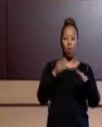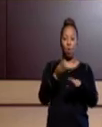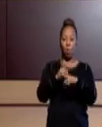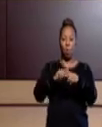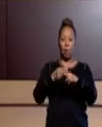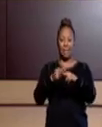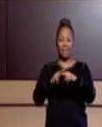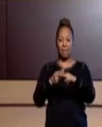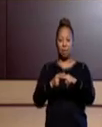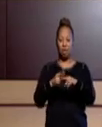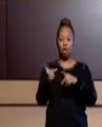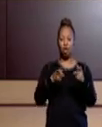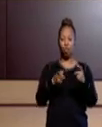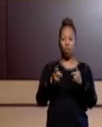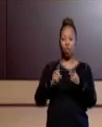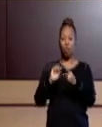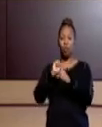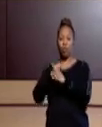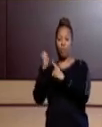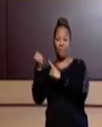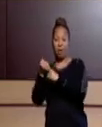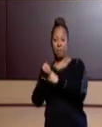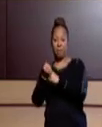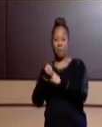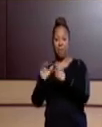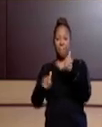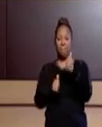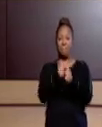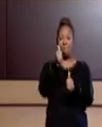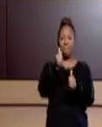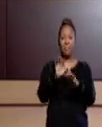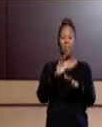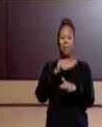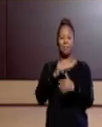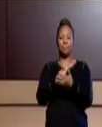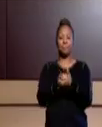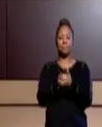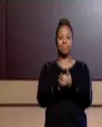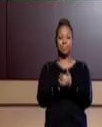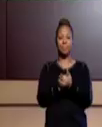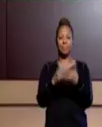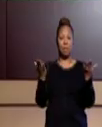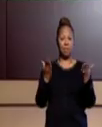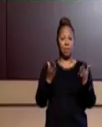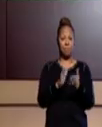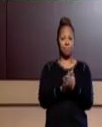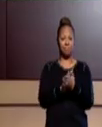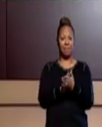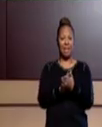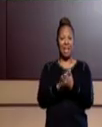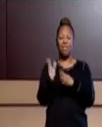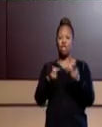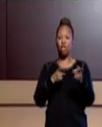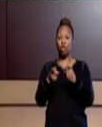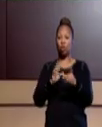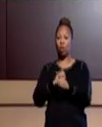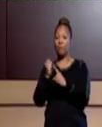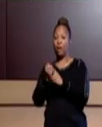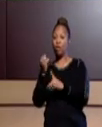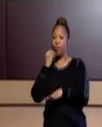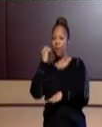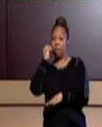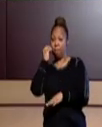your environment. We now have the best time being to control able to control your environment. Here we are. This is a controlled environment. Now, you are at